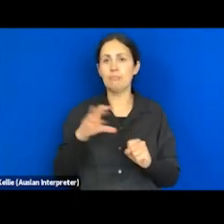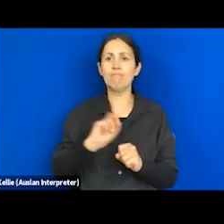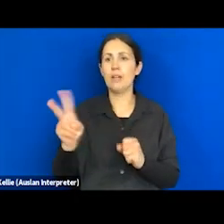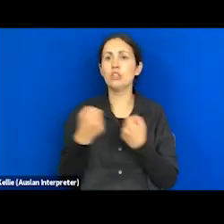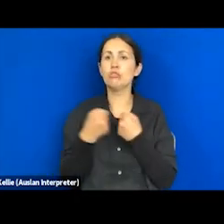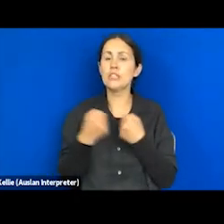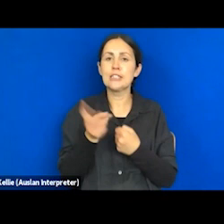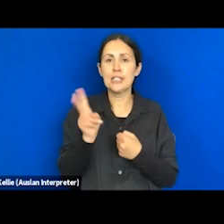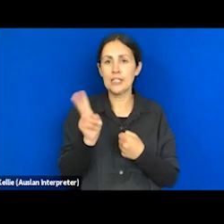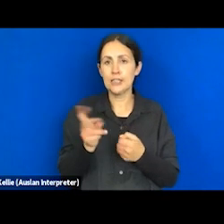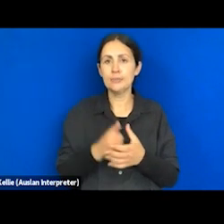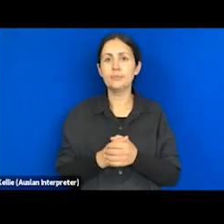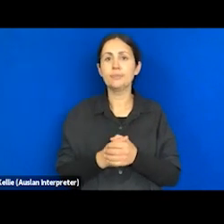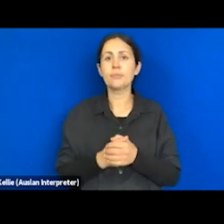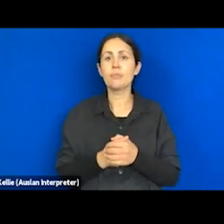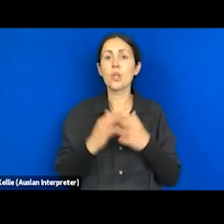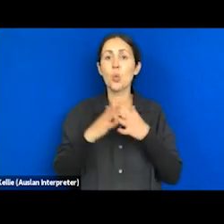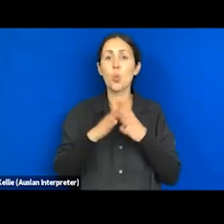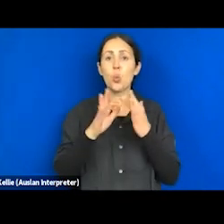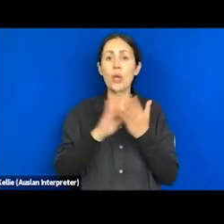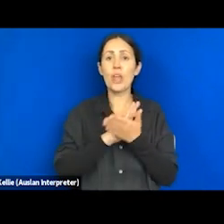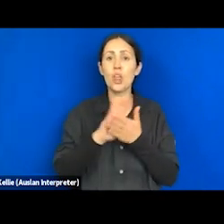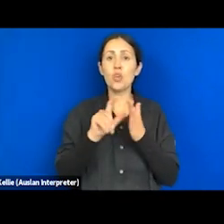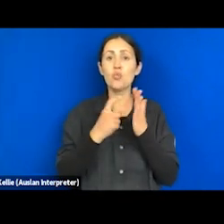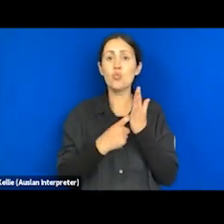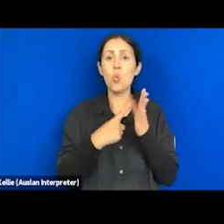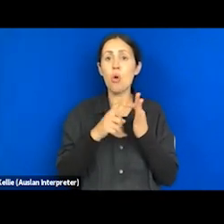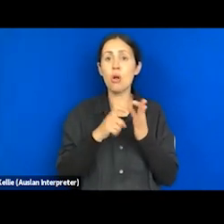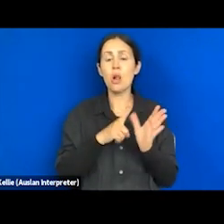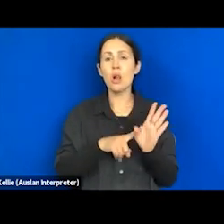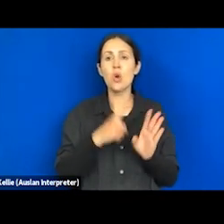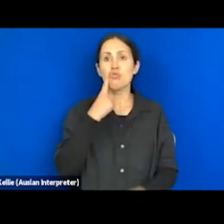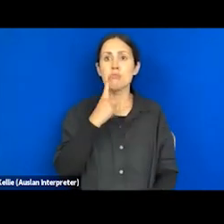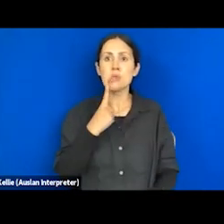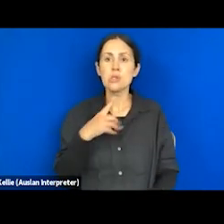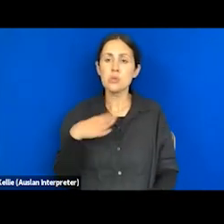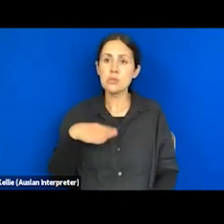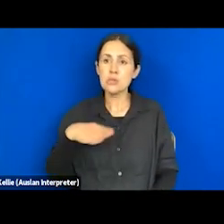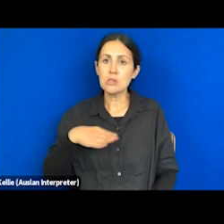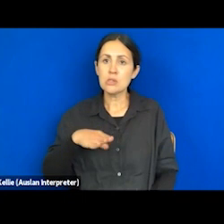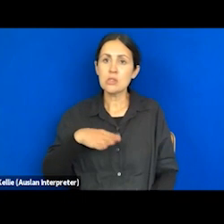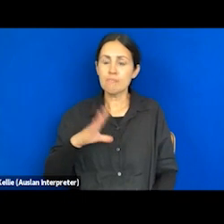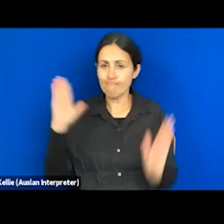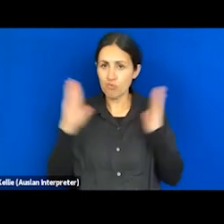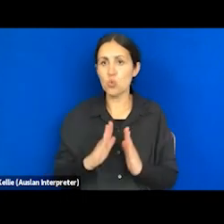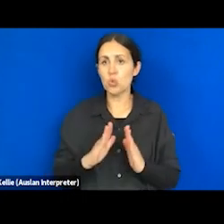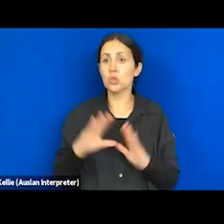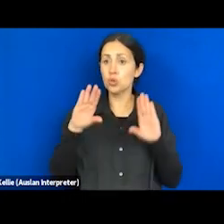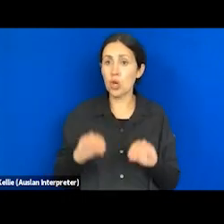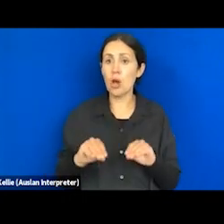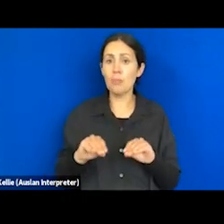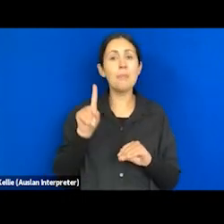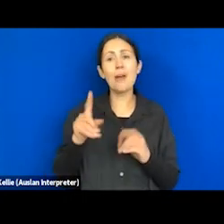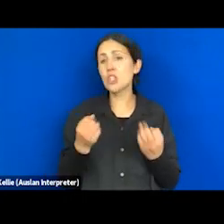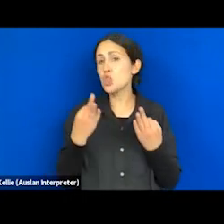Importantly, reduction in withdrawal symptoms or craving severity can lead to better treatment outcomes, but importantly, there is no